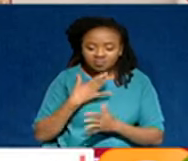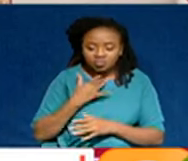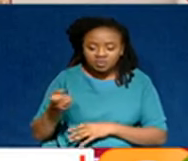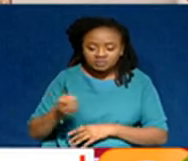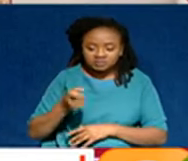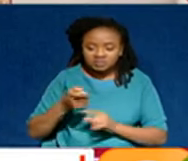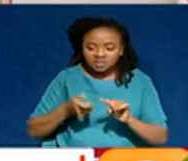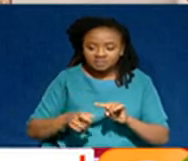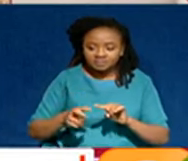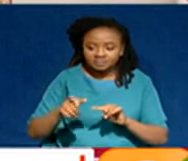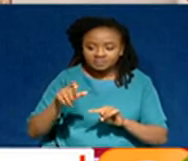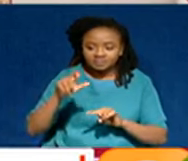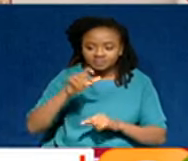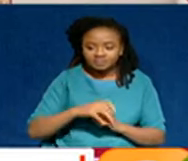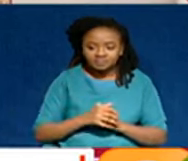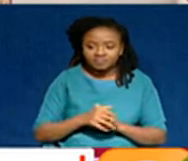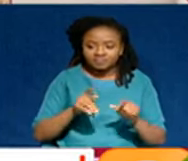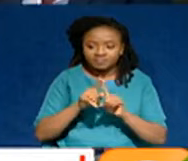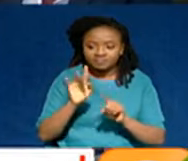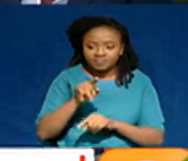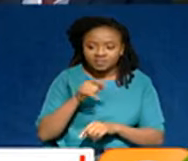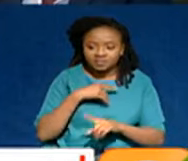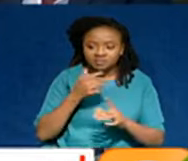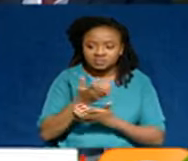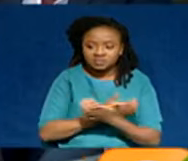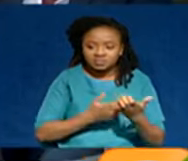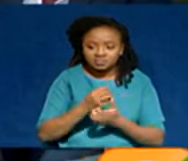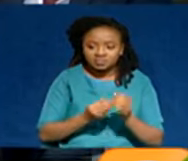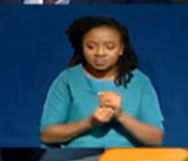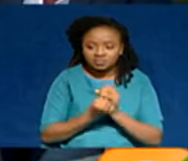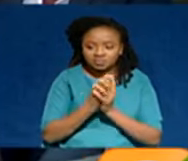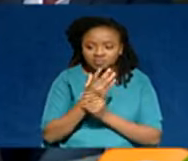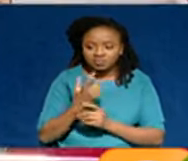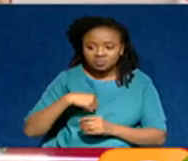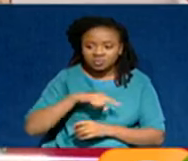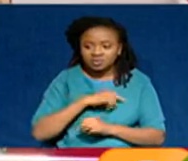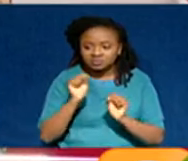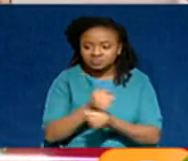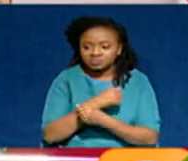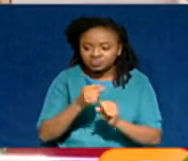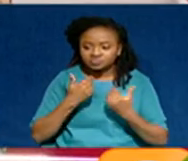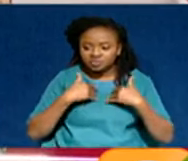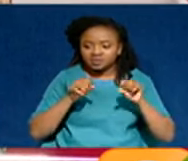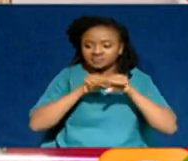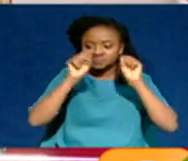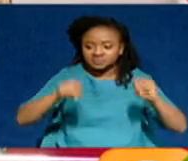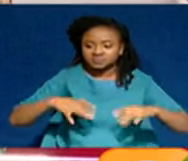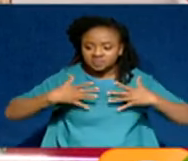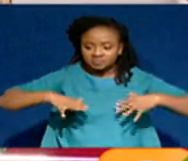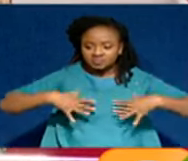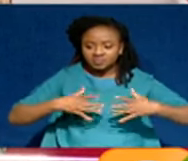and allowances must be cognizant of economic growth projections and trends. We cannot have systems where employers take action on